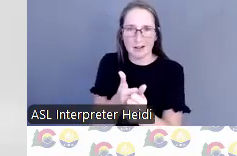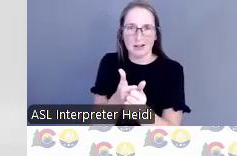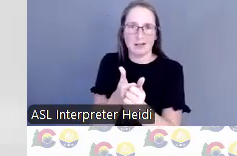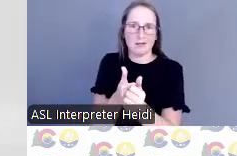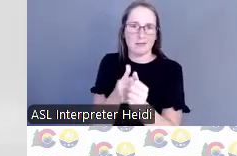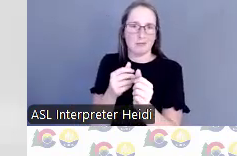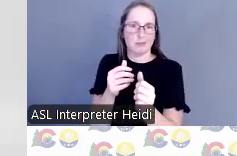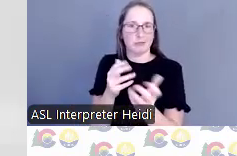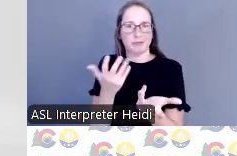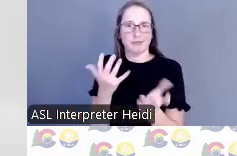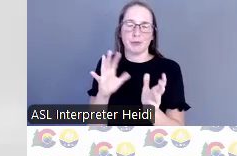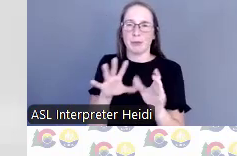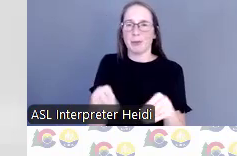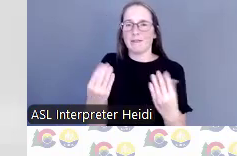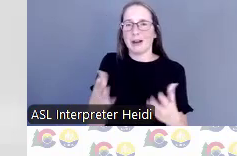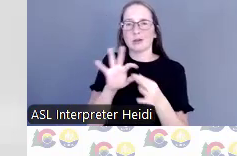providers regarding